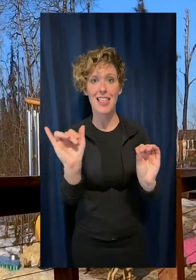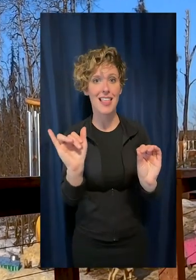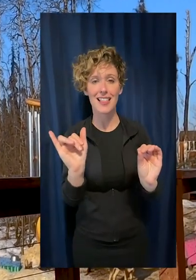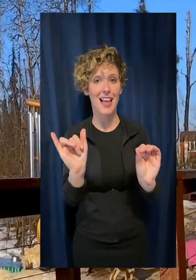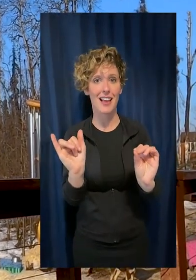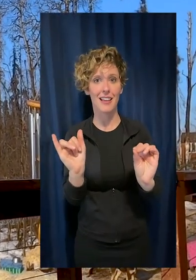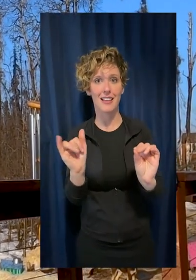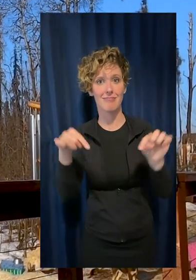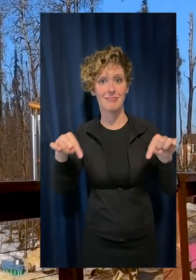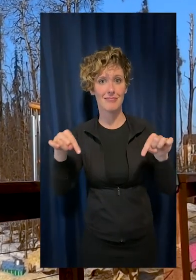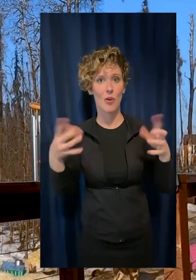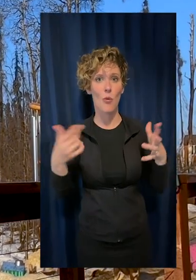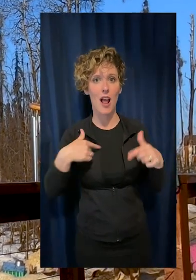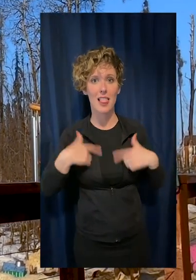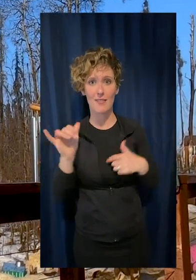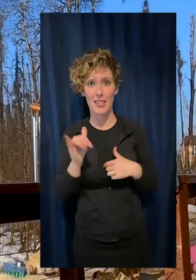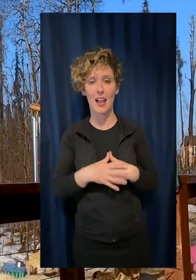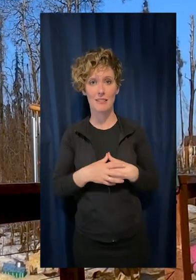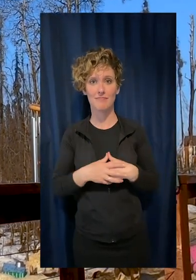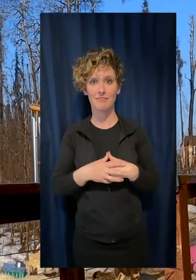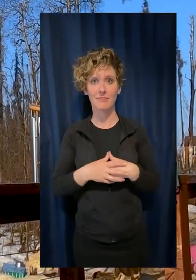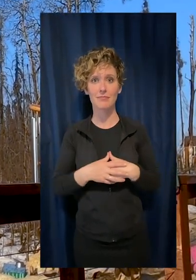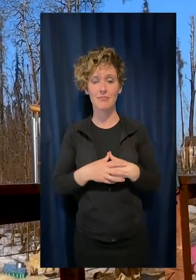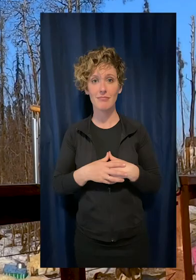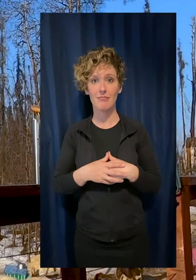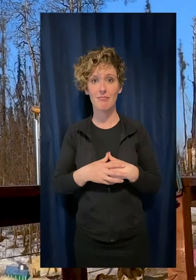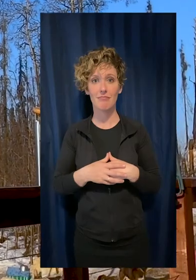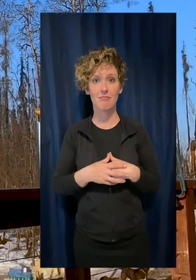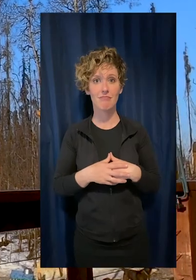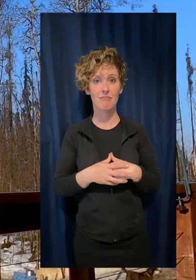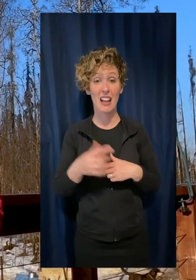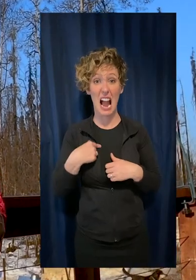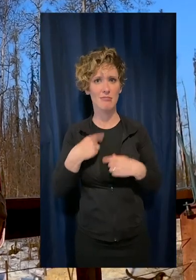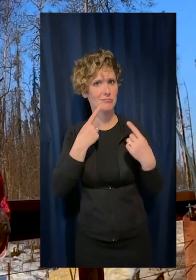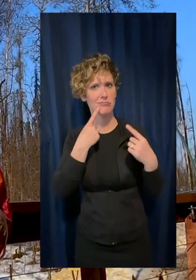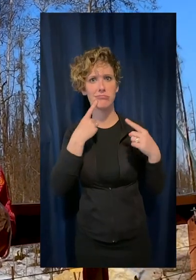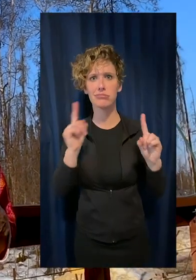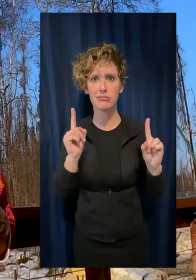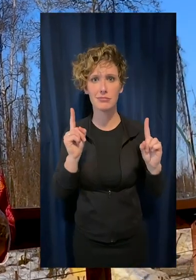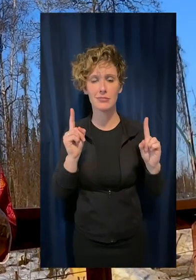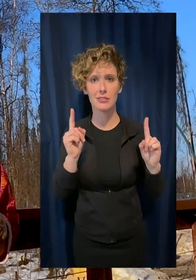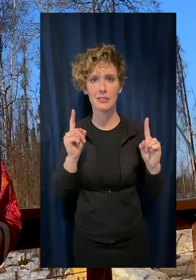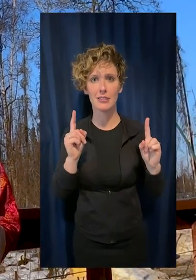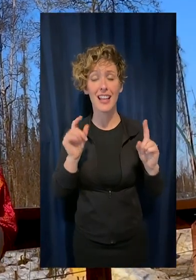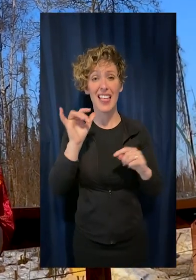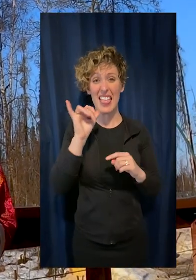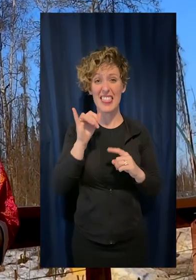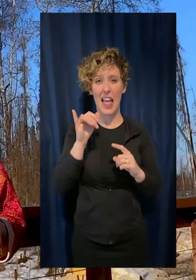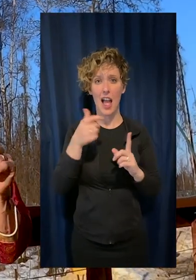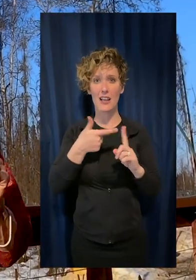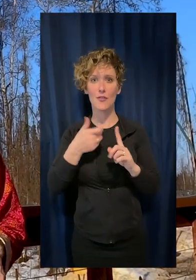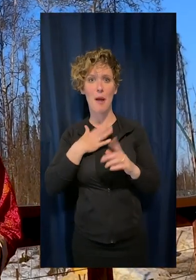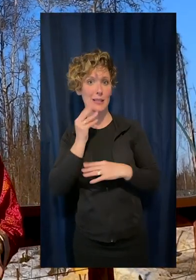on the path to being extraordinarily successful. And I had to evaluate where that was going to